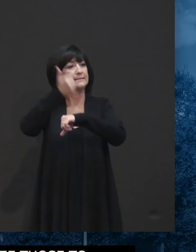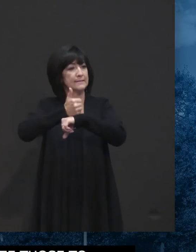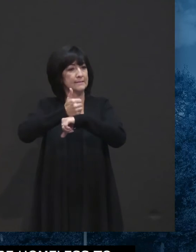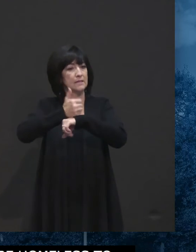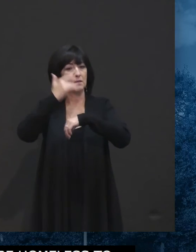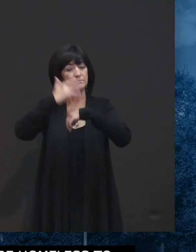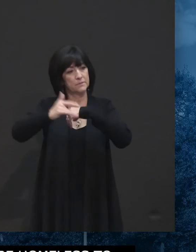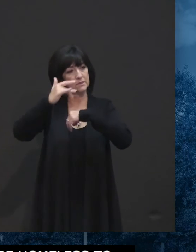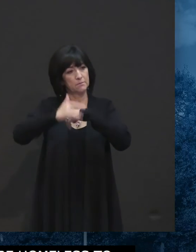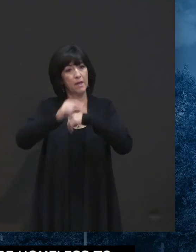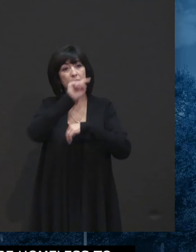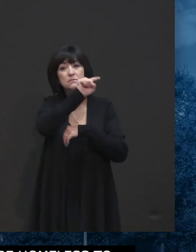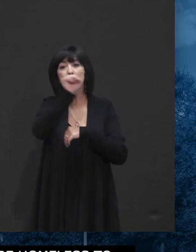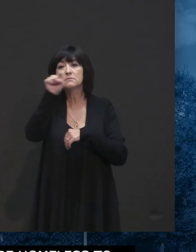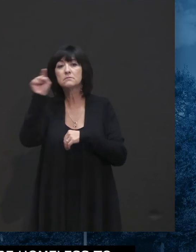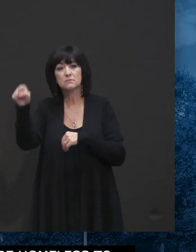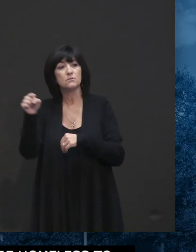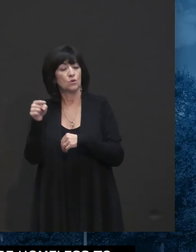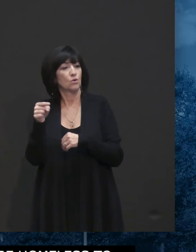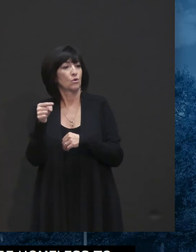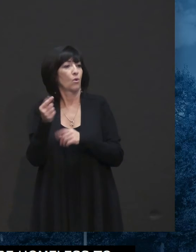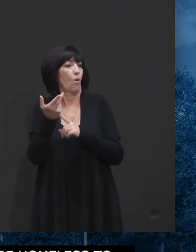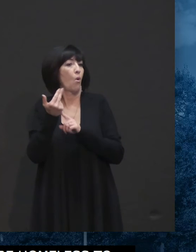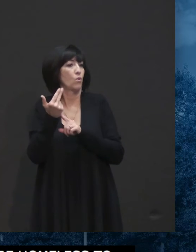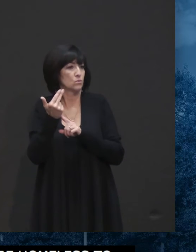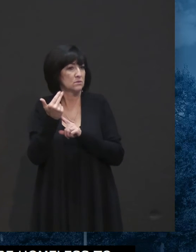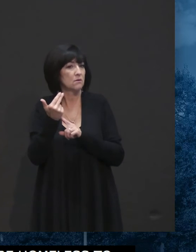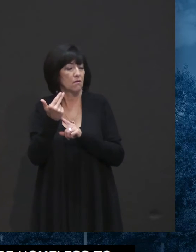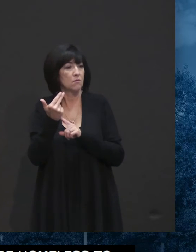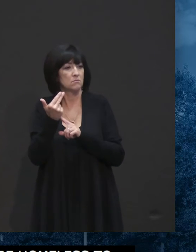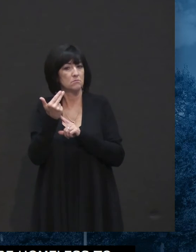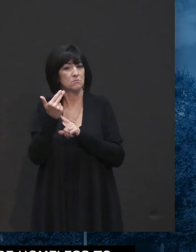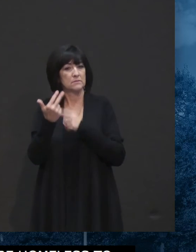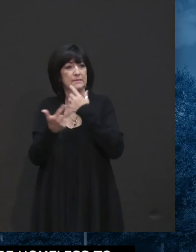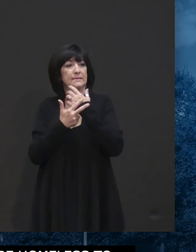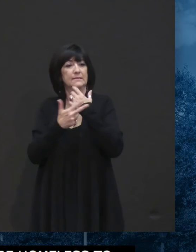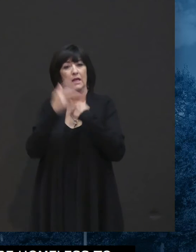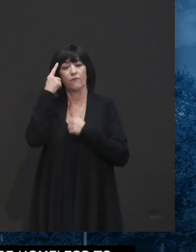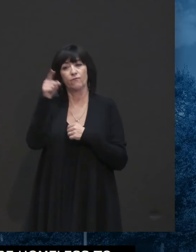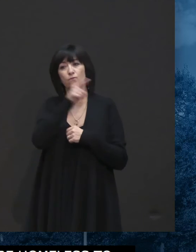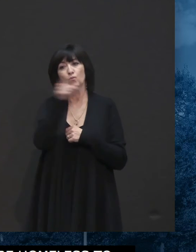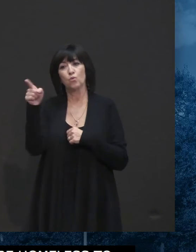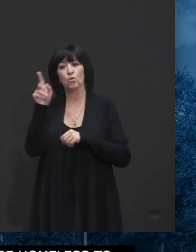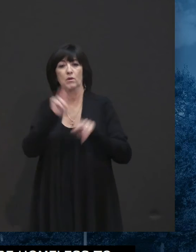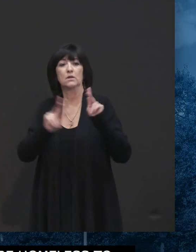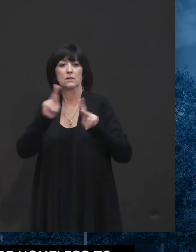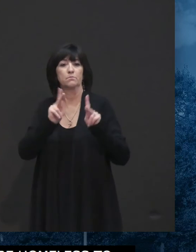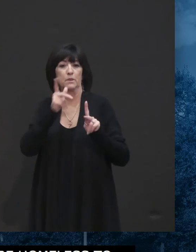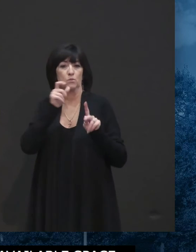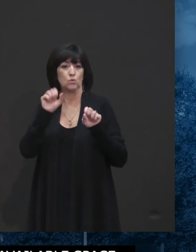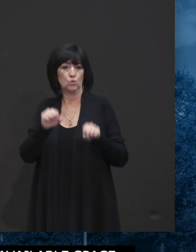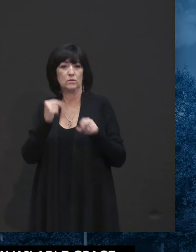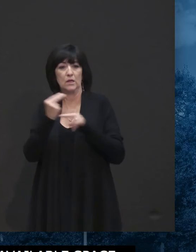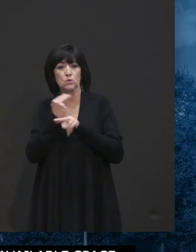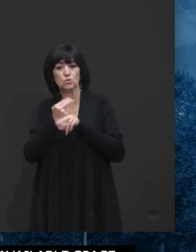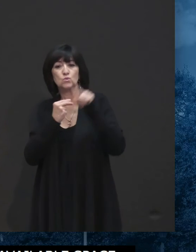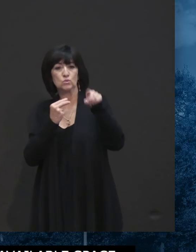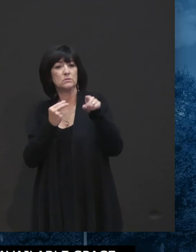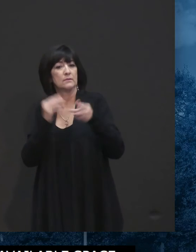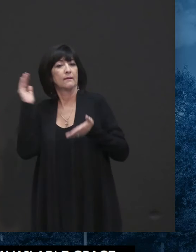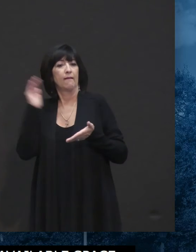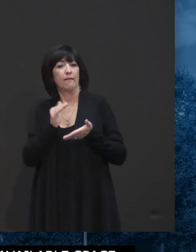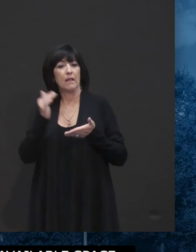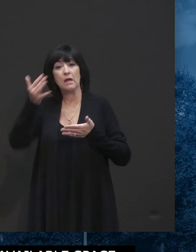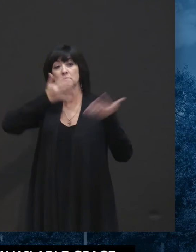hotels that weren't otherwise taking folks into the hotel at the time, and there were several